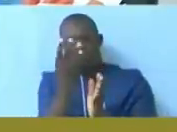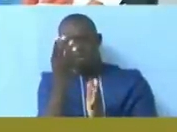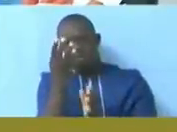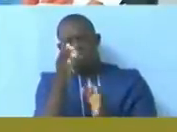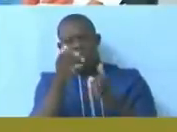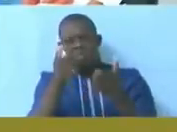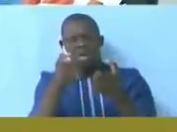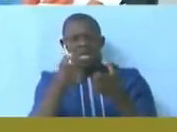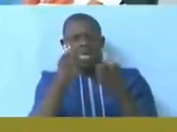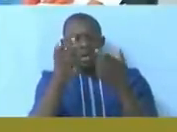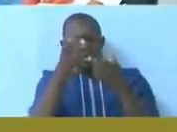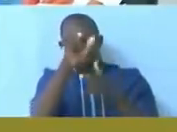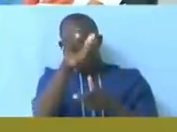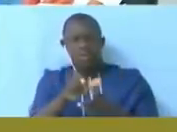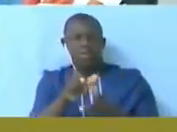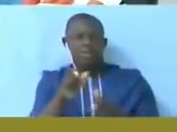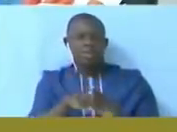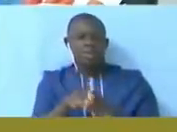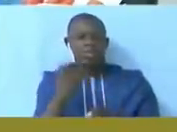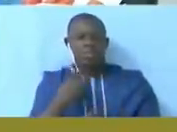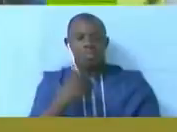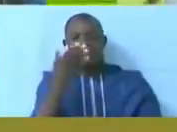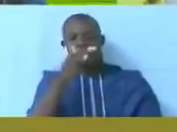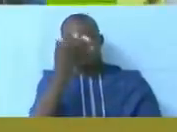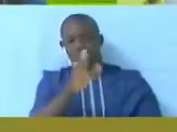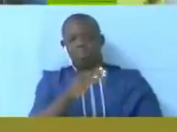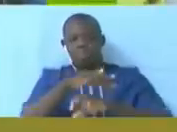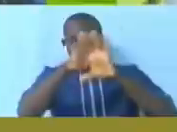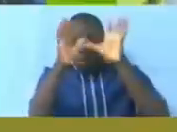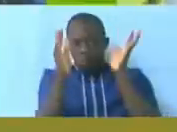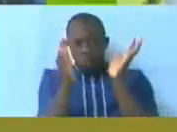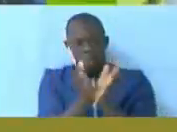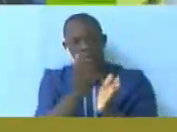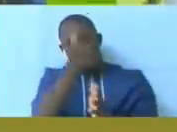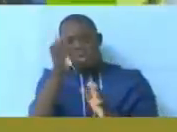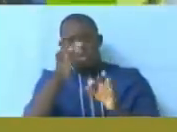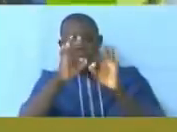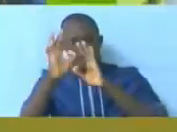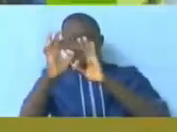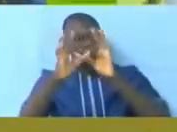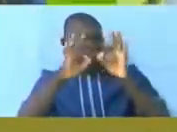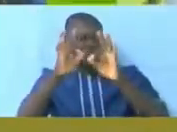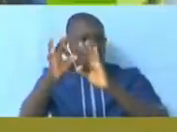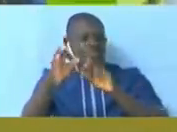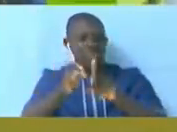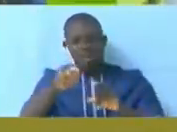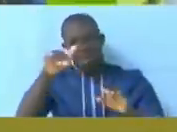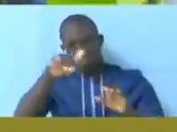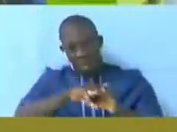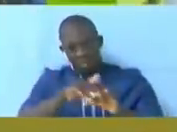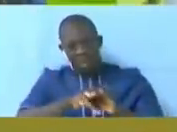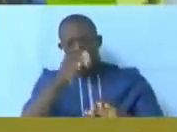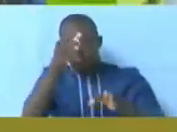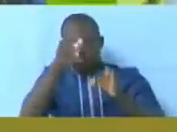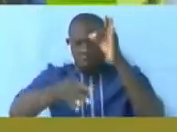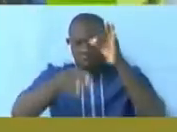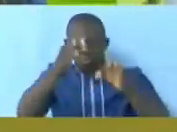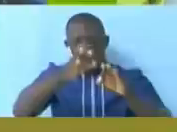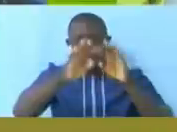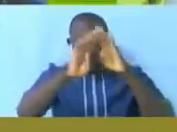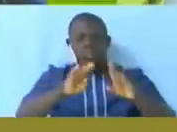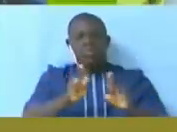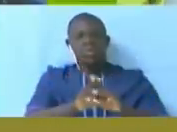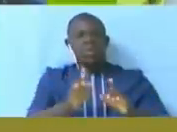Mandingas. So people from all other tribes were part of the trial. It was a large group.